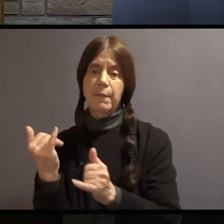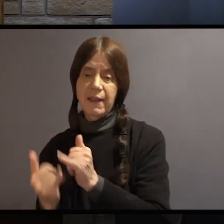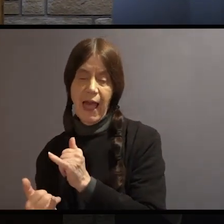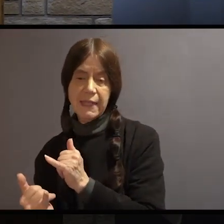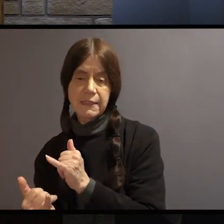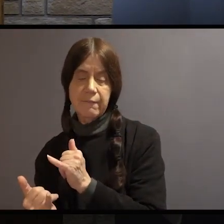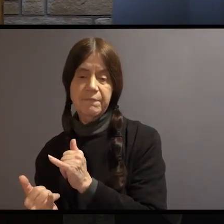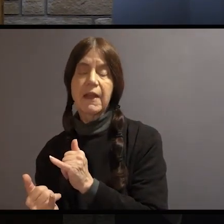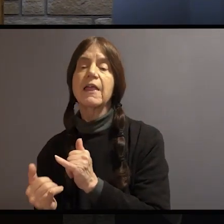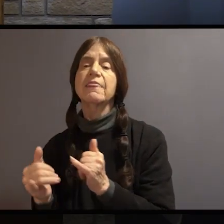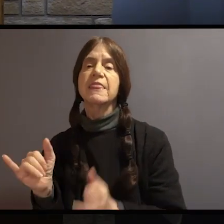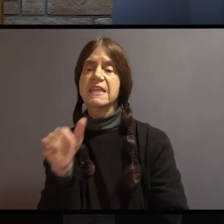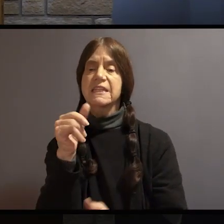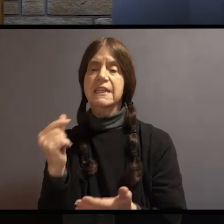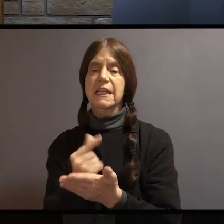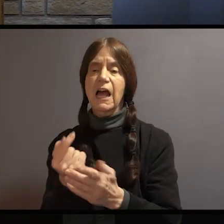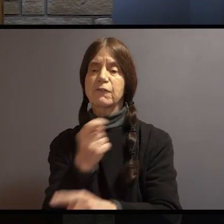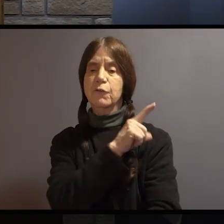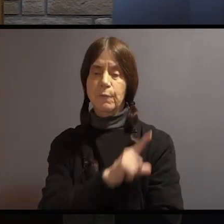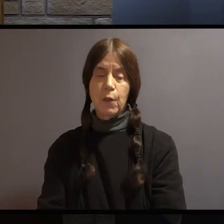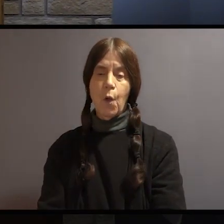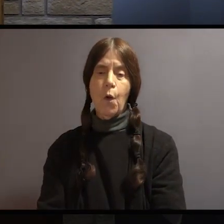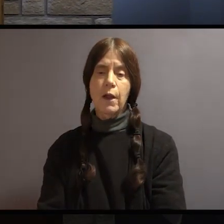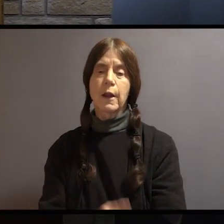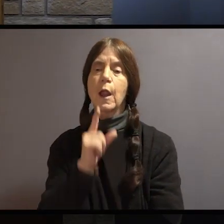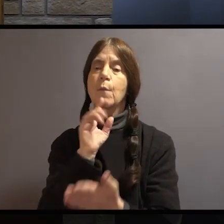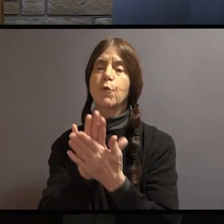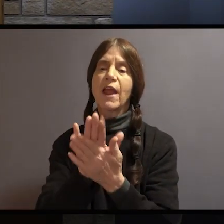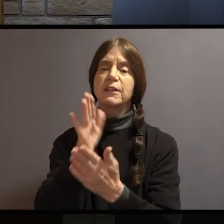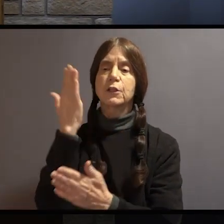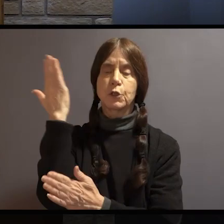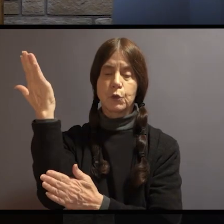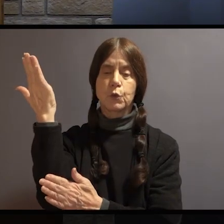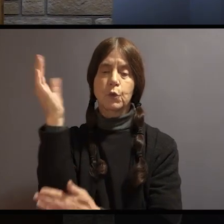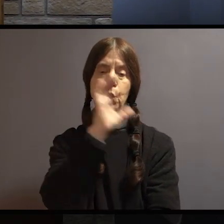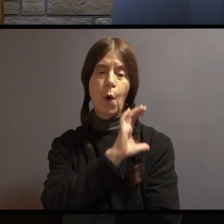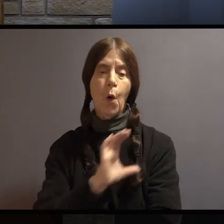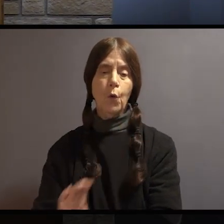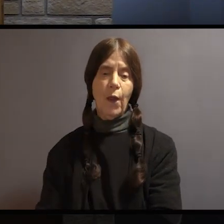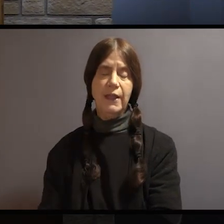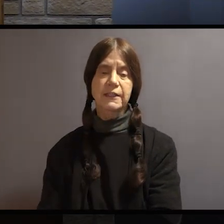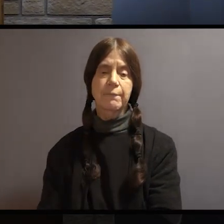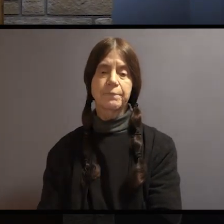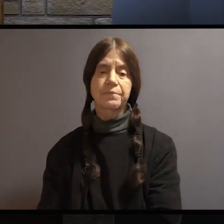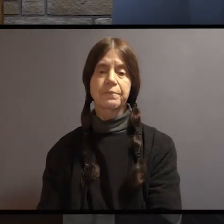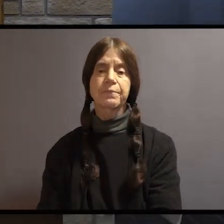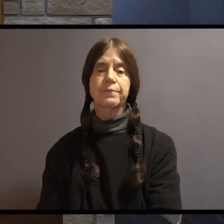last." This is the gospel of the Lord. Praise to you, O Christ.